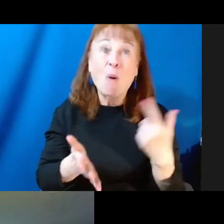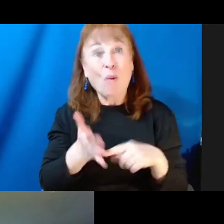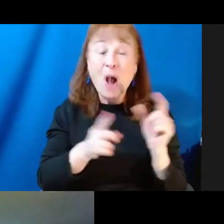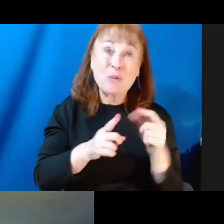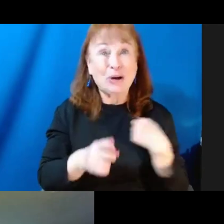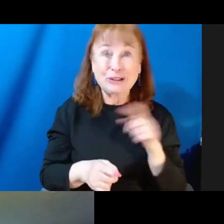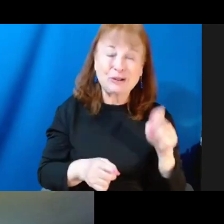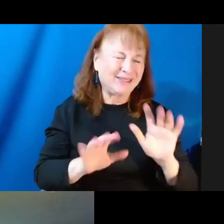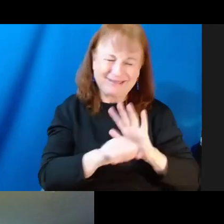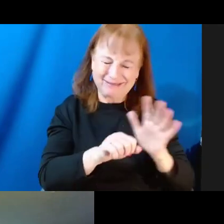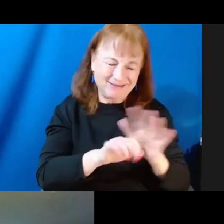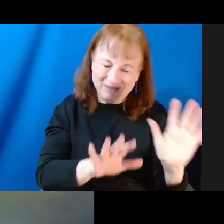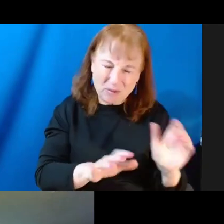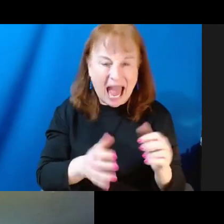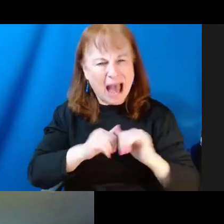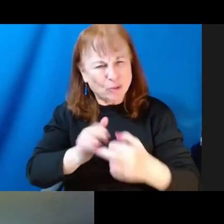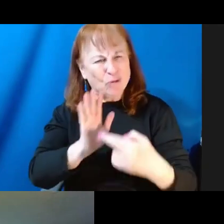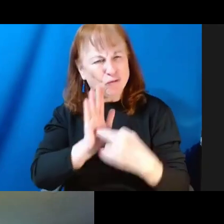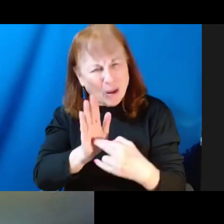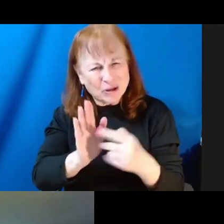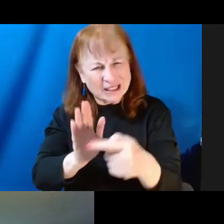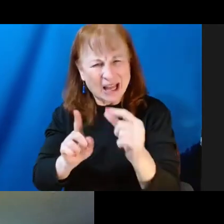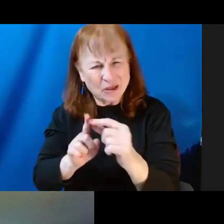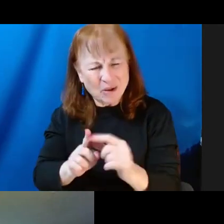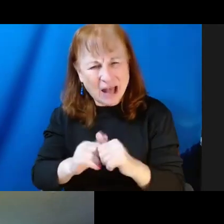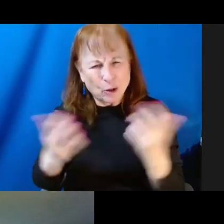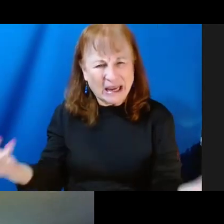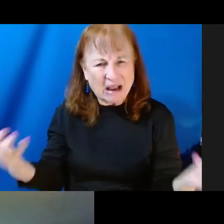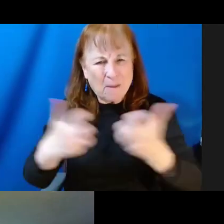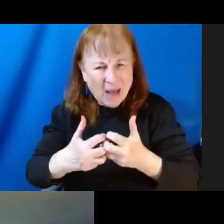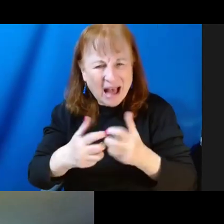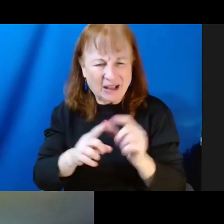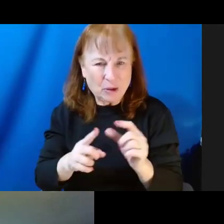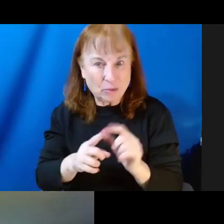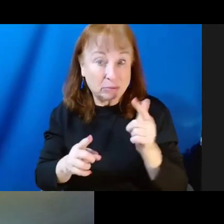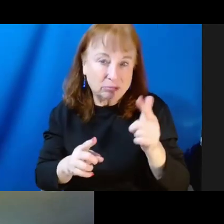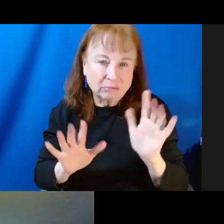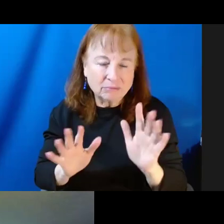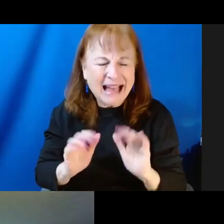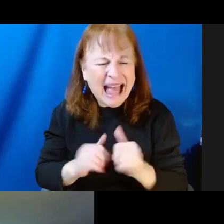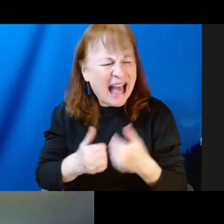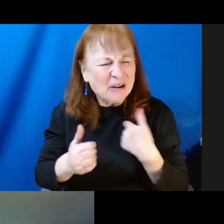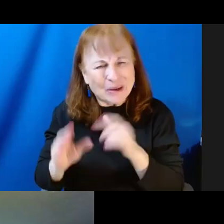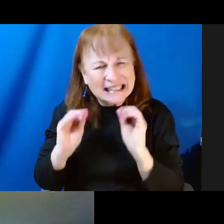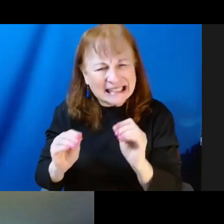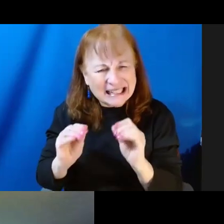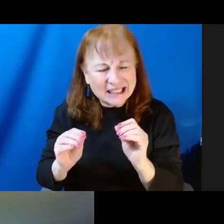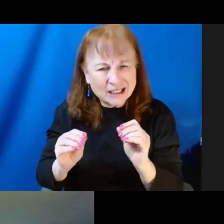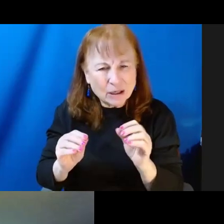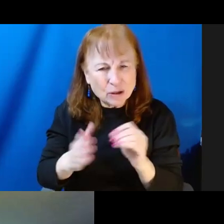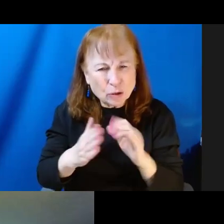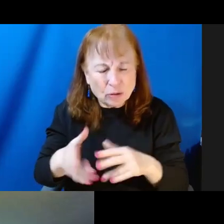do we represent those words? How do we combine those words eventually? How do we teach them